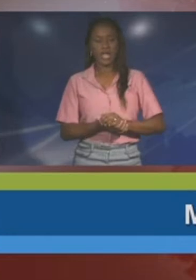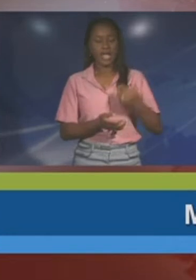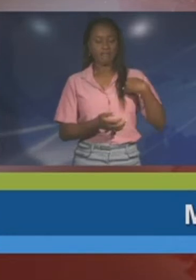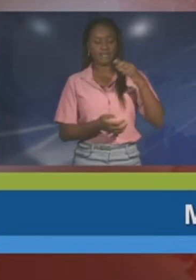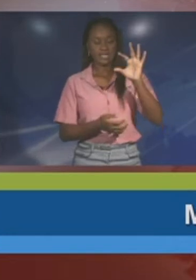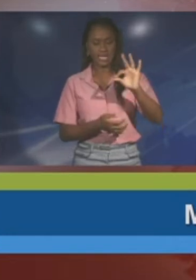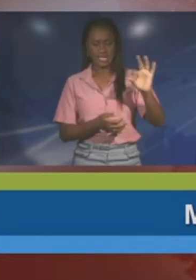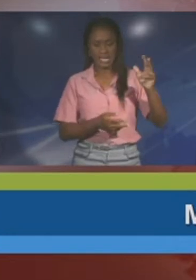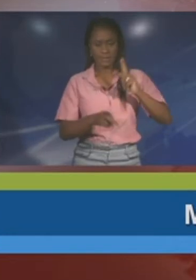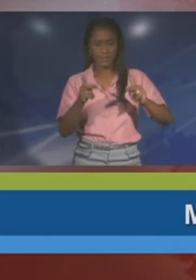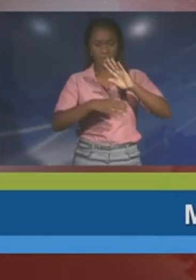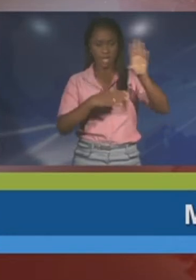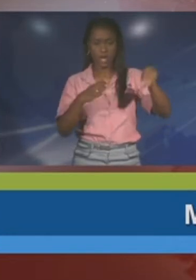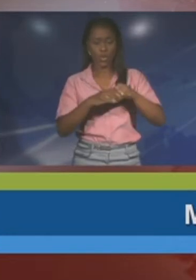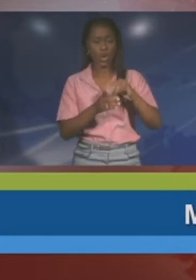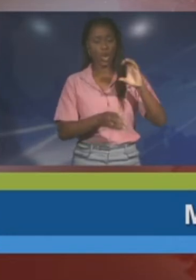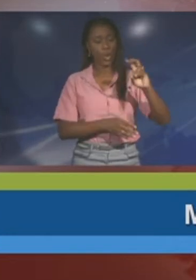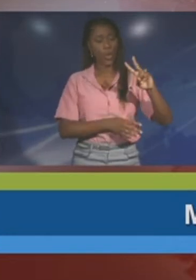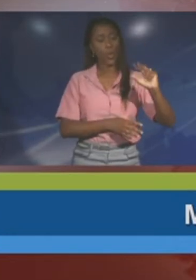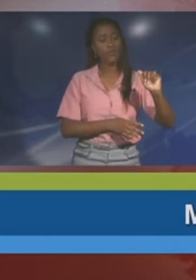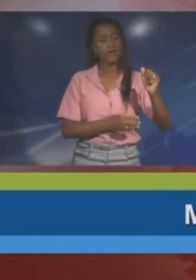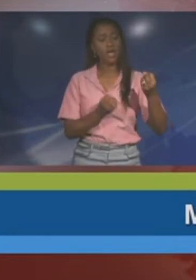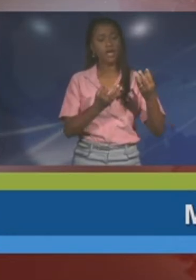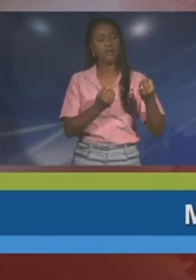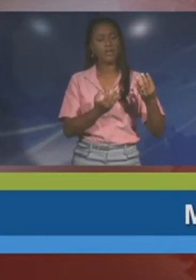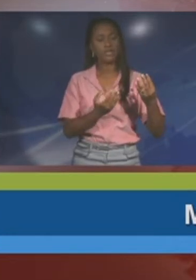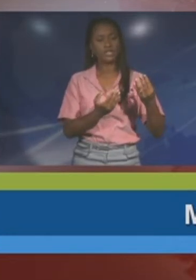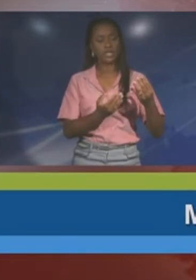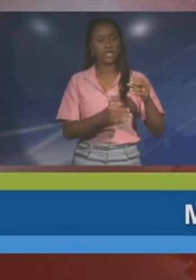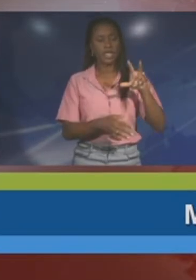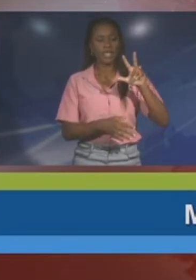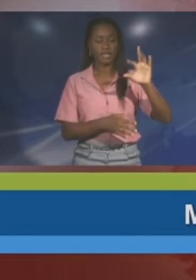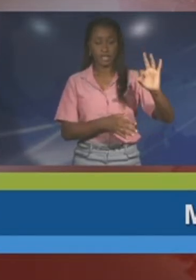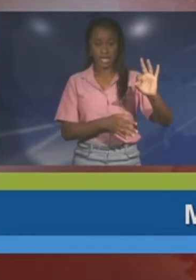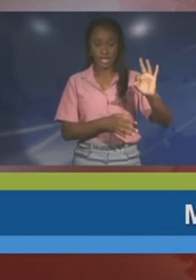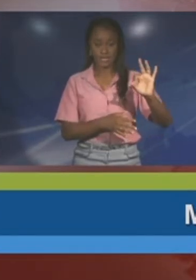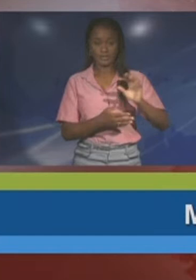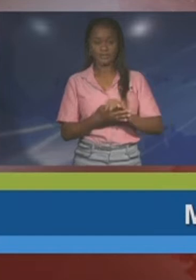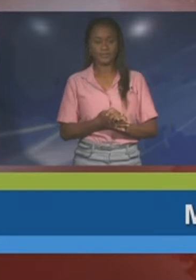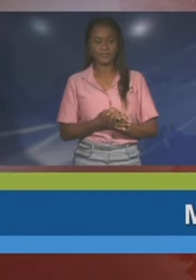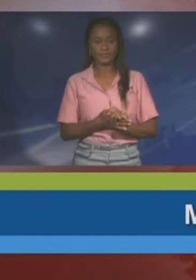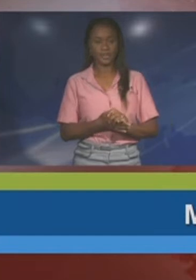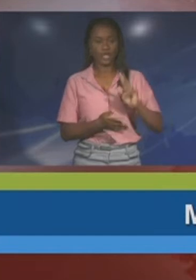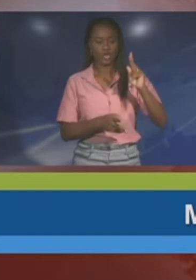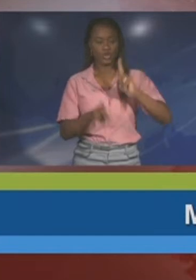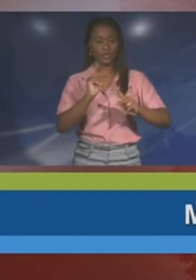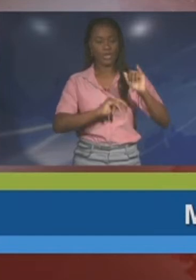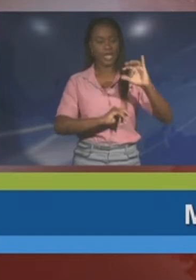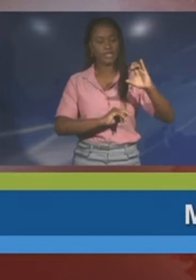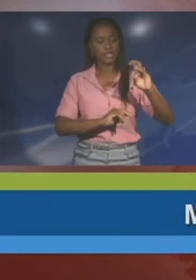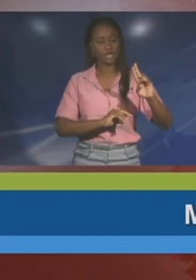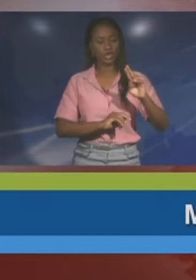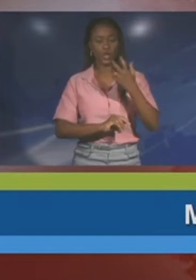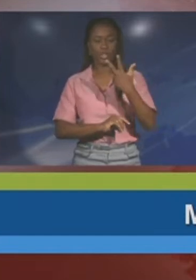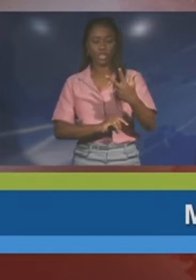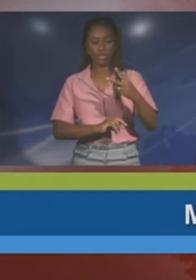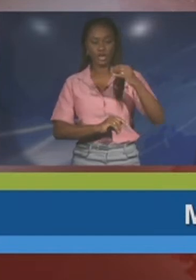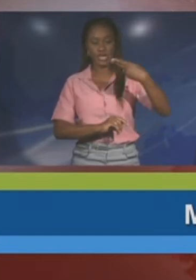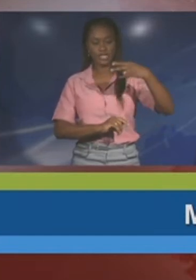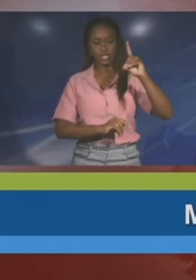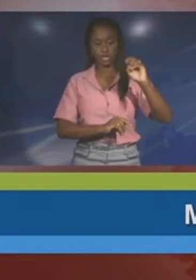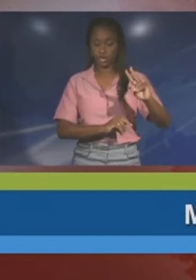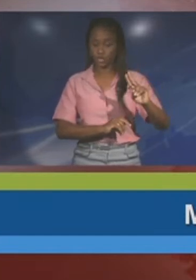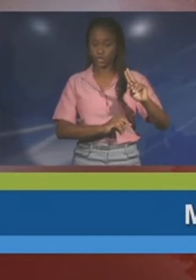persons. In terms of Couva Hospital and Multi-Training Facility, 39 of those. 2 persons in ICU, 3 in the high dependency